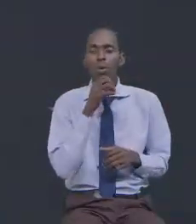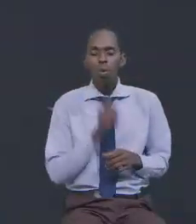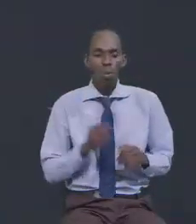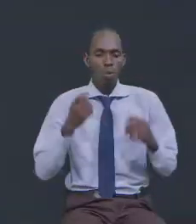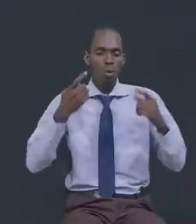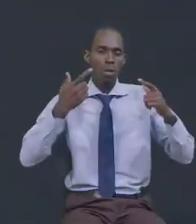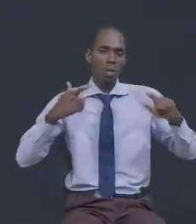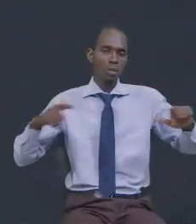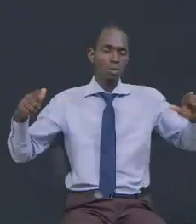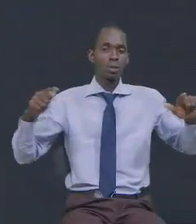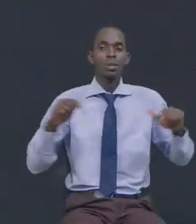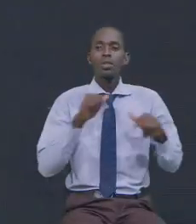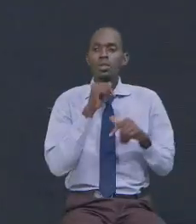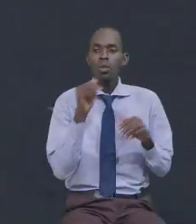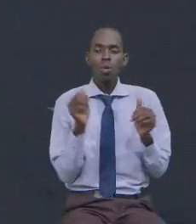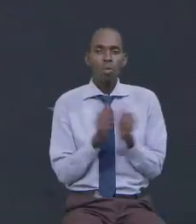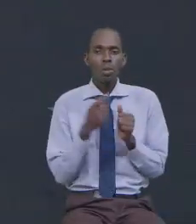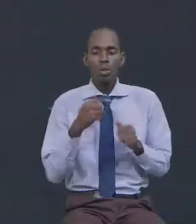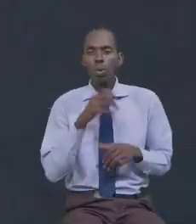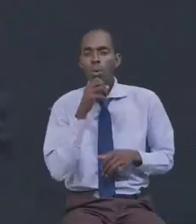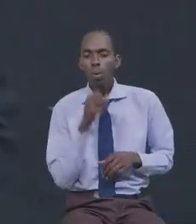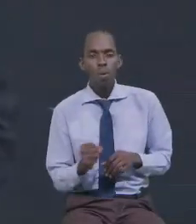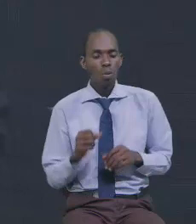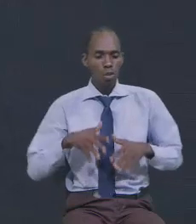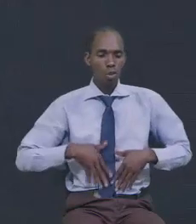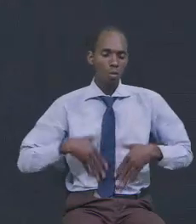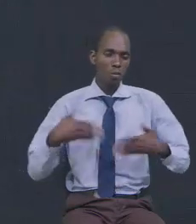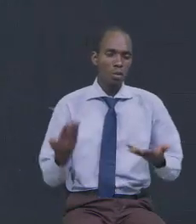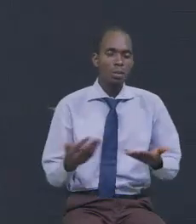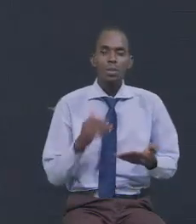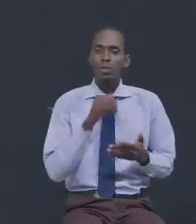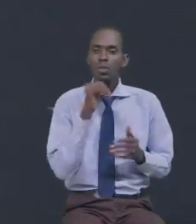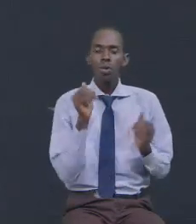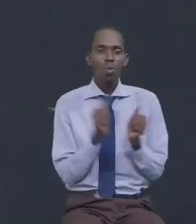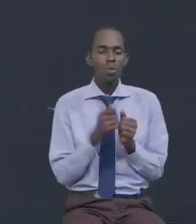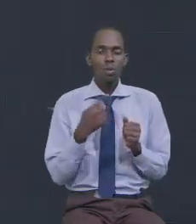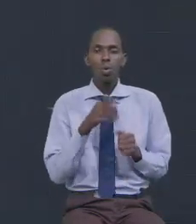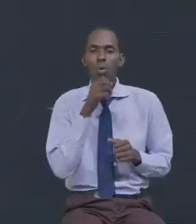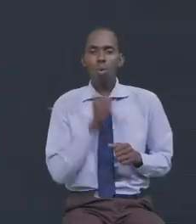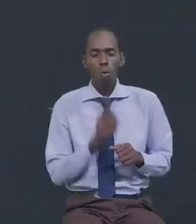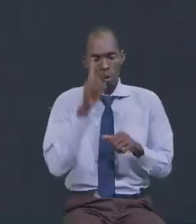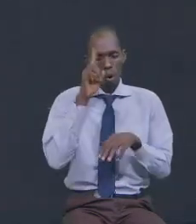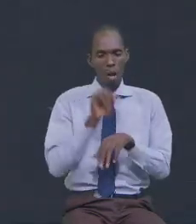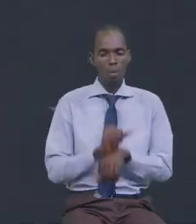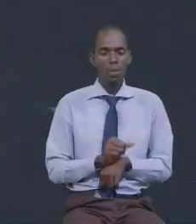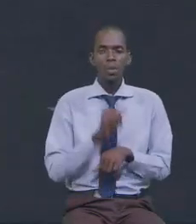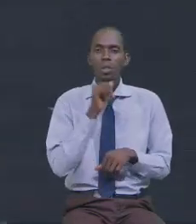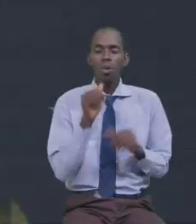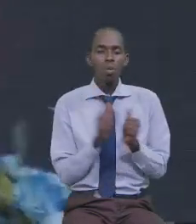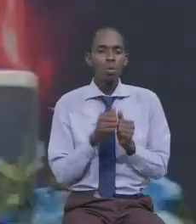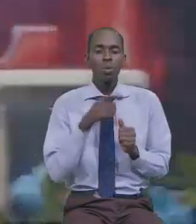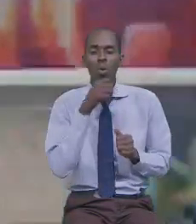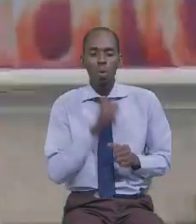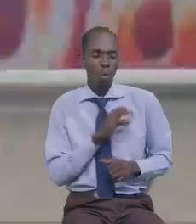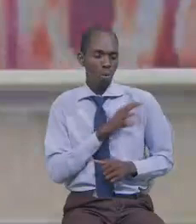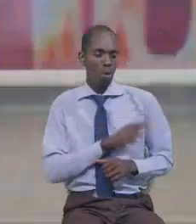not with the old confession, not with the old habit, not with the old character, not